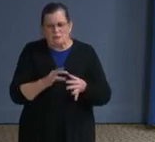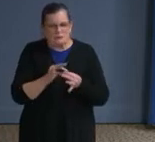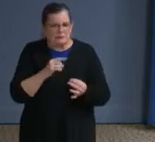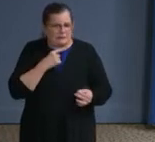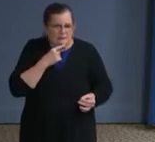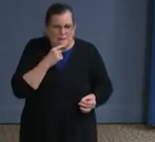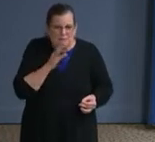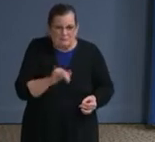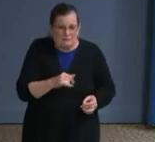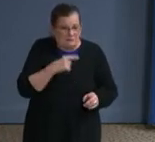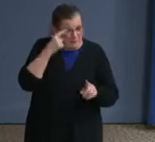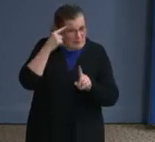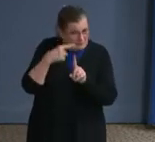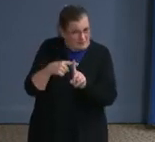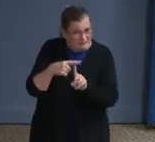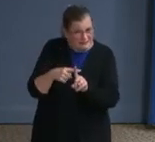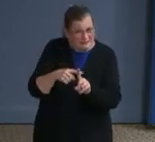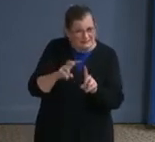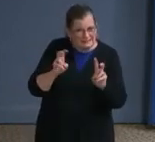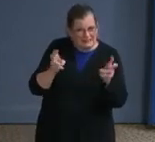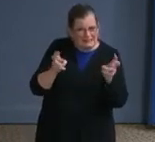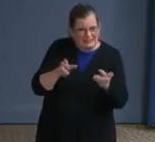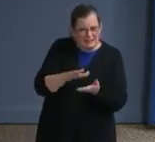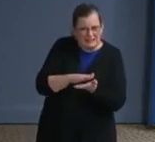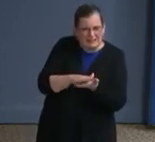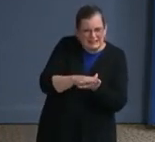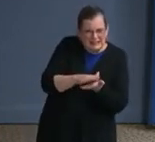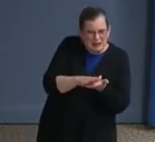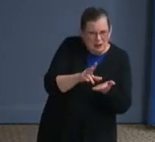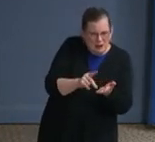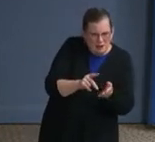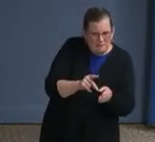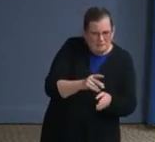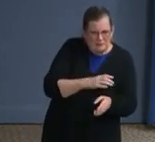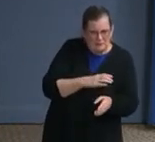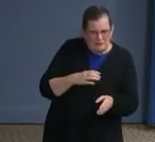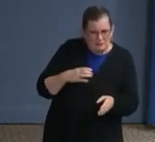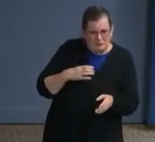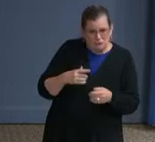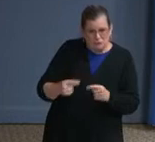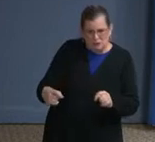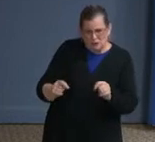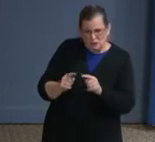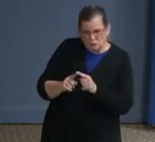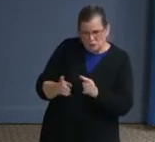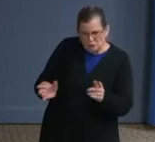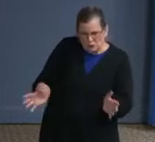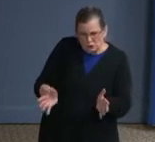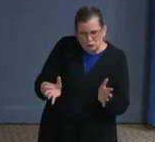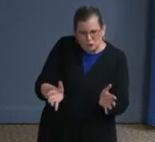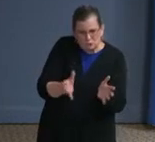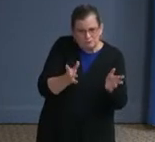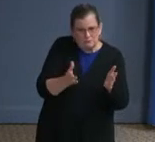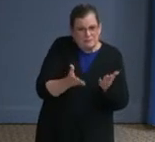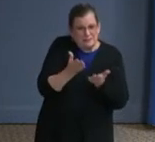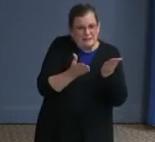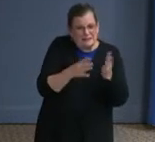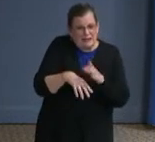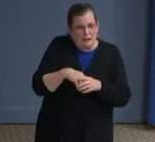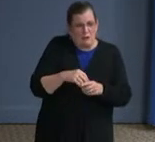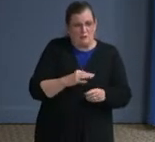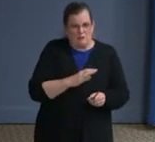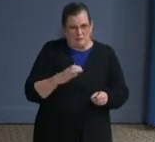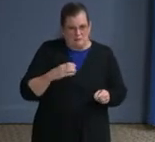but it's sort of the cleanup period where committees are trying to get the bills out of committee that they had been meaning to work on all